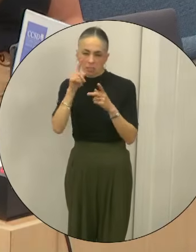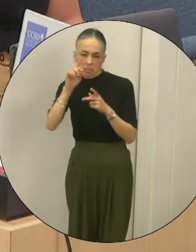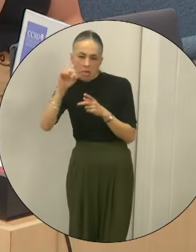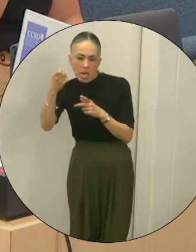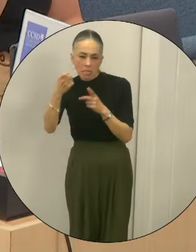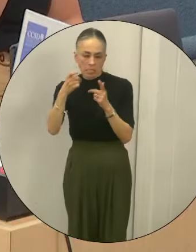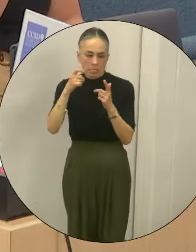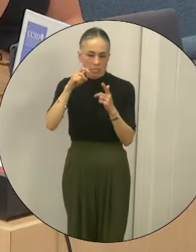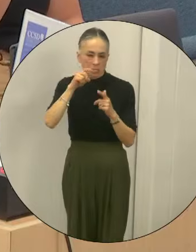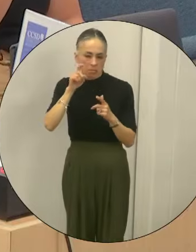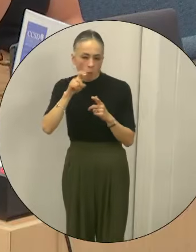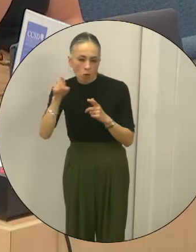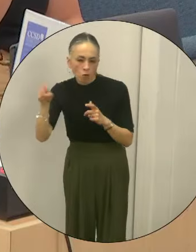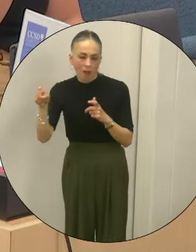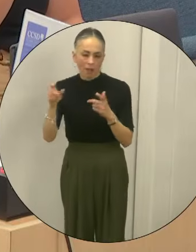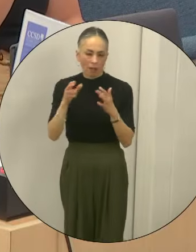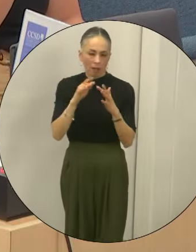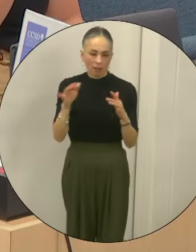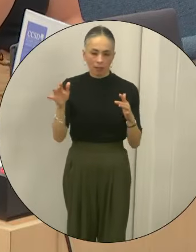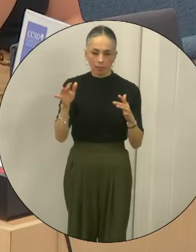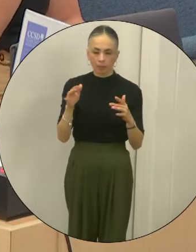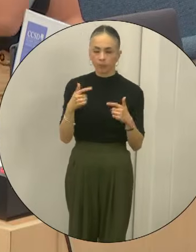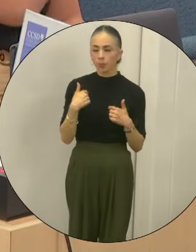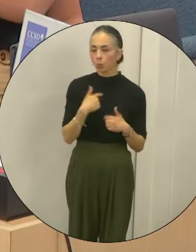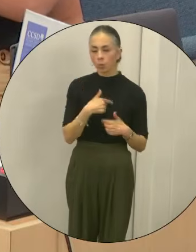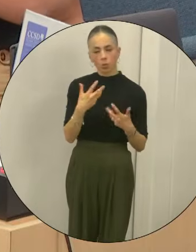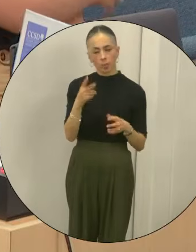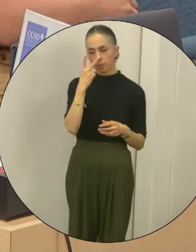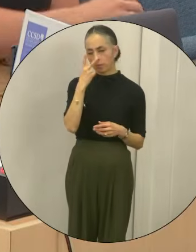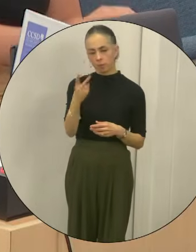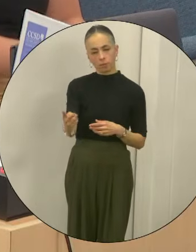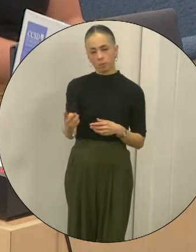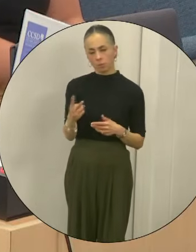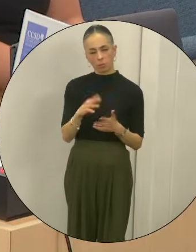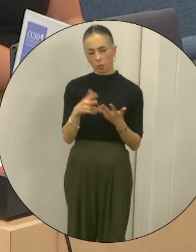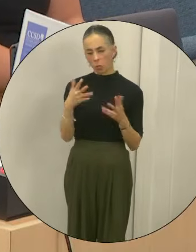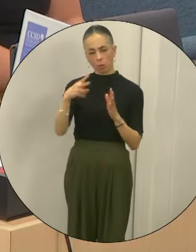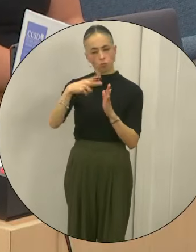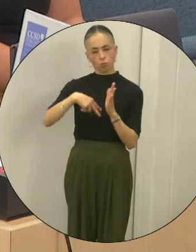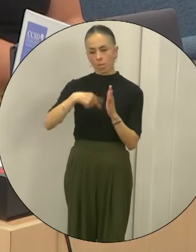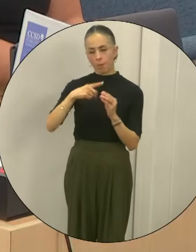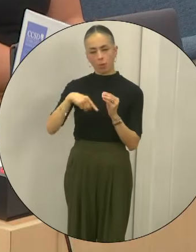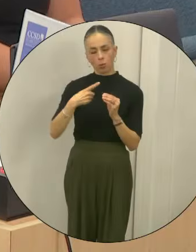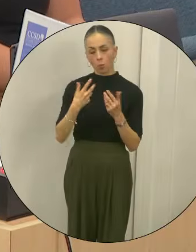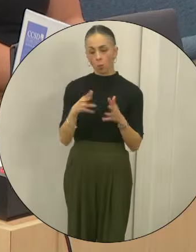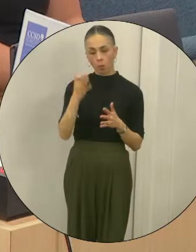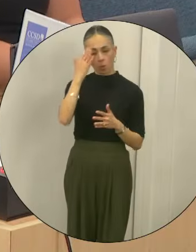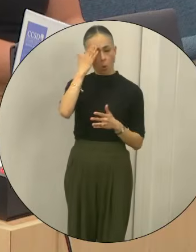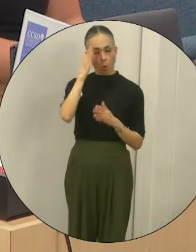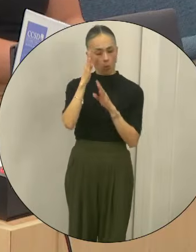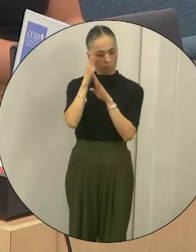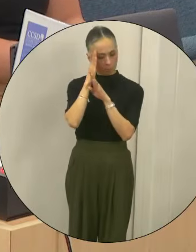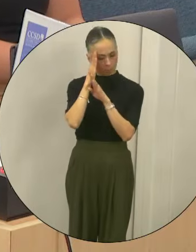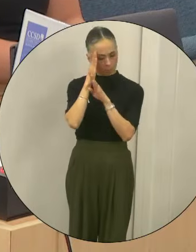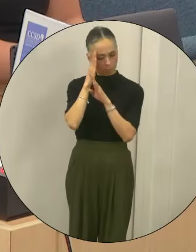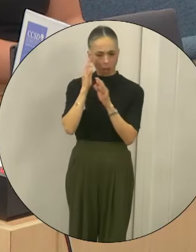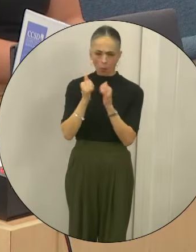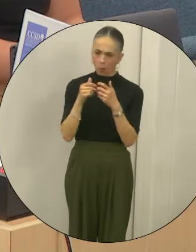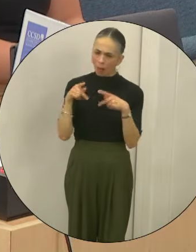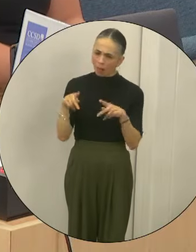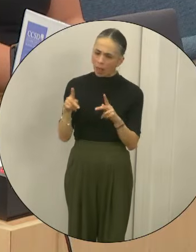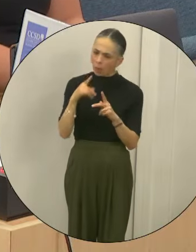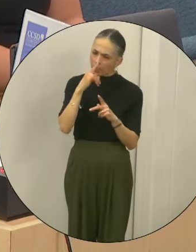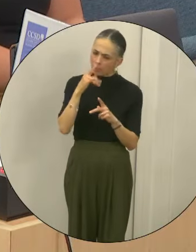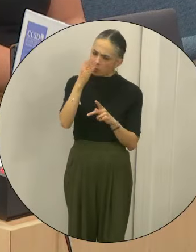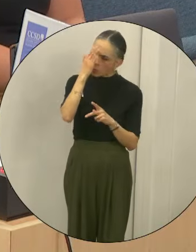us that we know more, we don't want to see those things. We don't want to read about it. You know, we don't want to know about it. How can we allow our kids to know